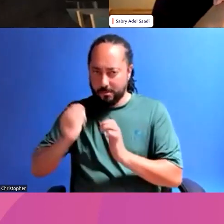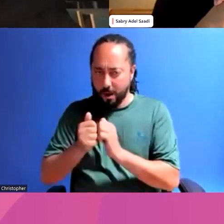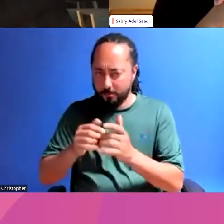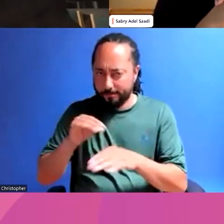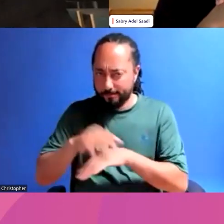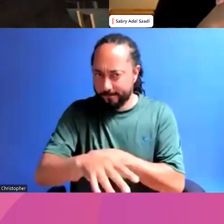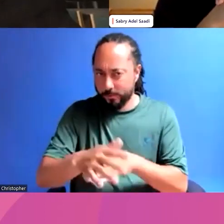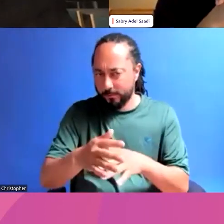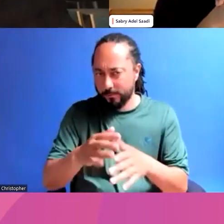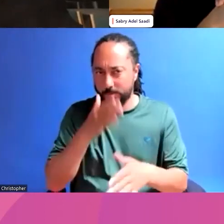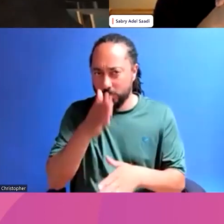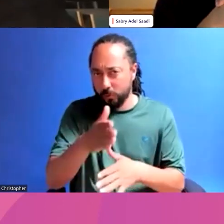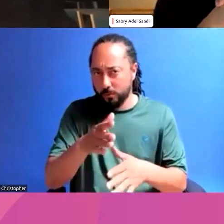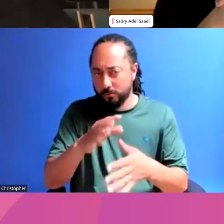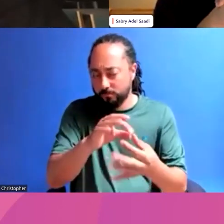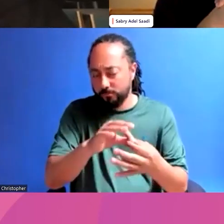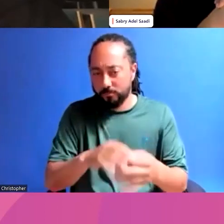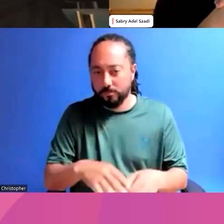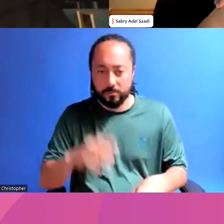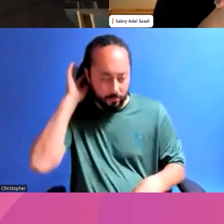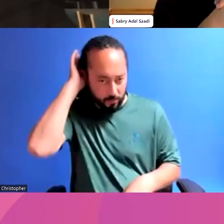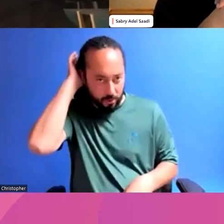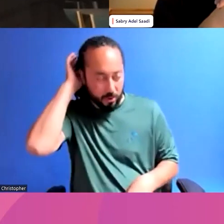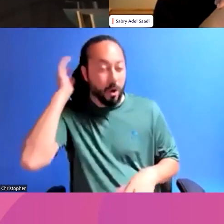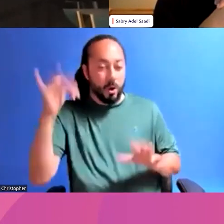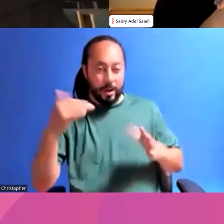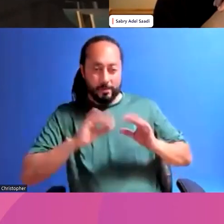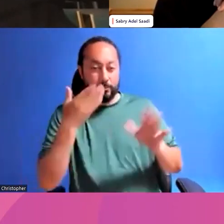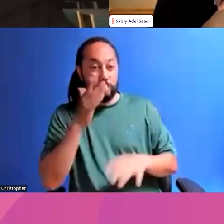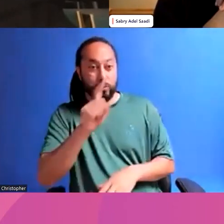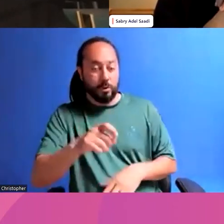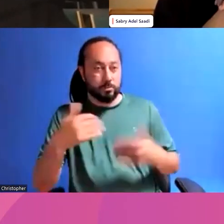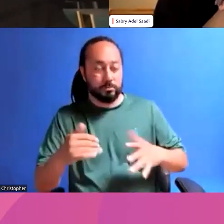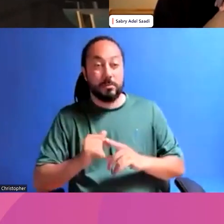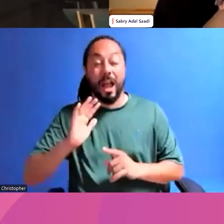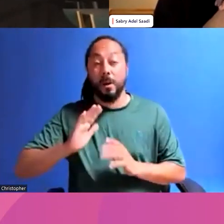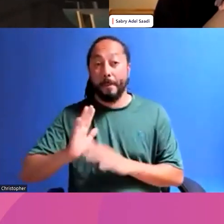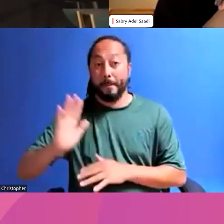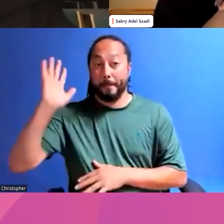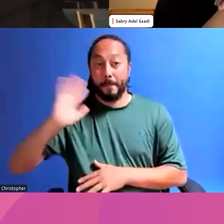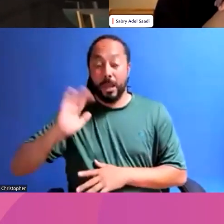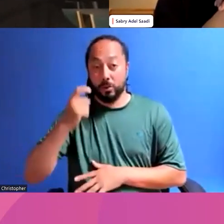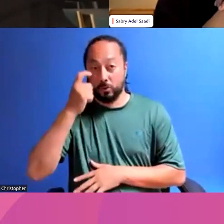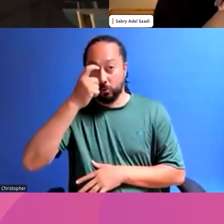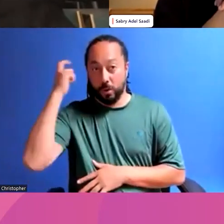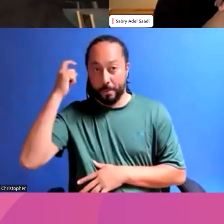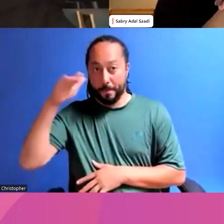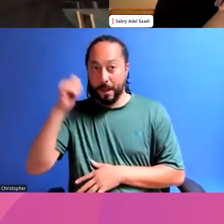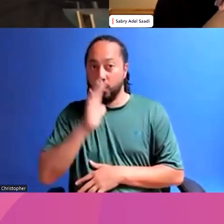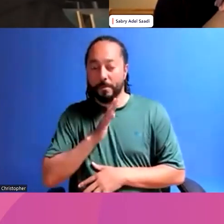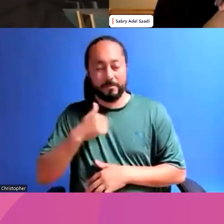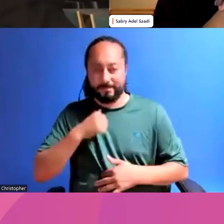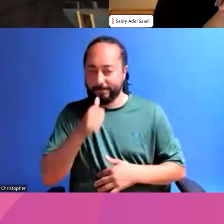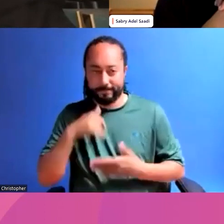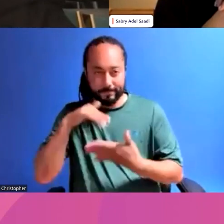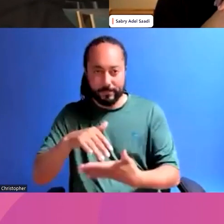So one is the past traumas of Black women, something that I didn't specifically study. I just look at